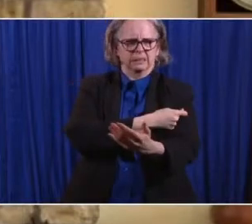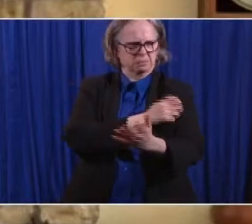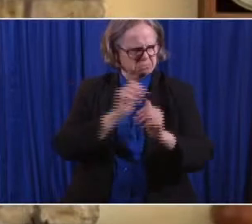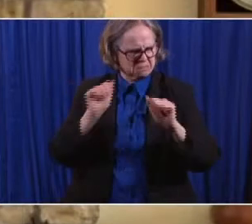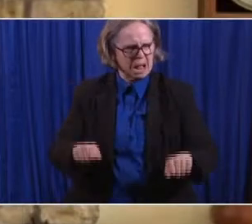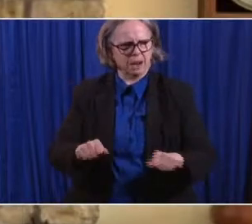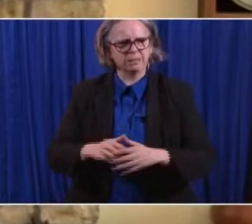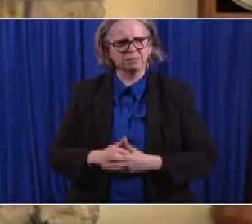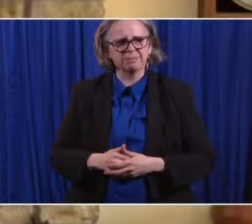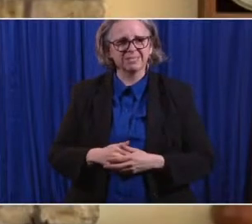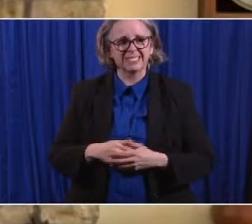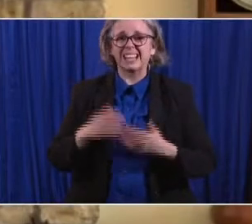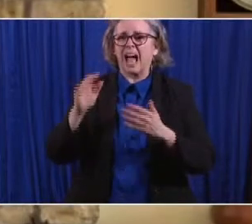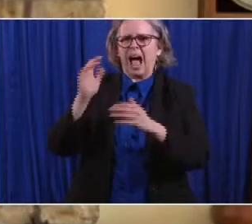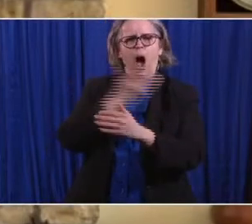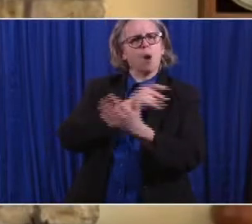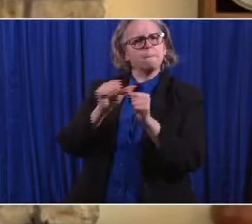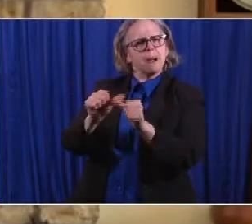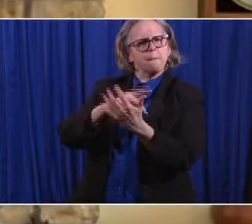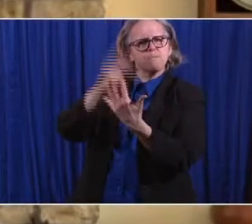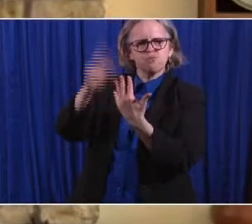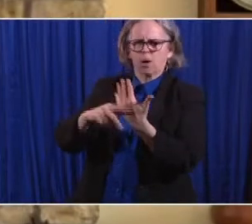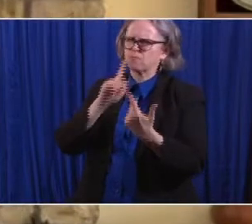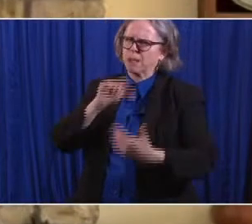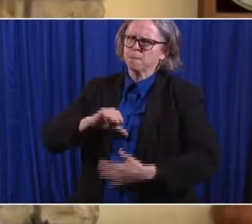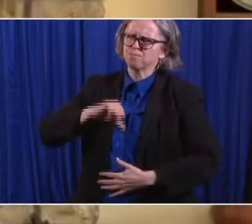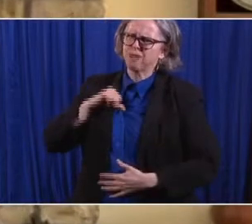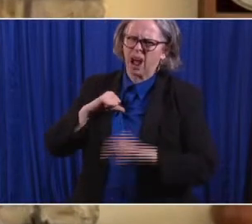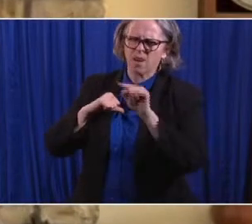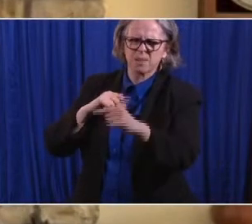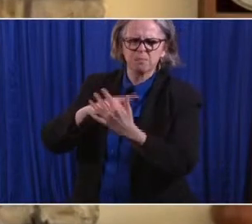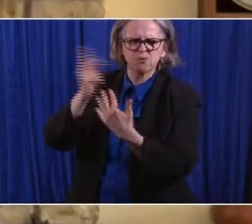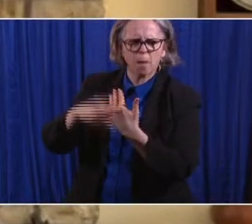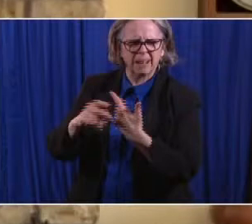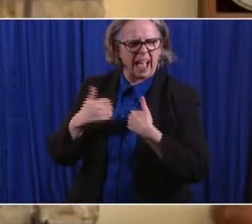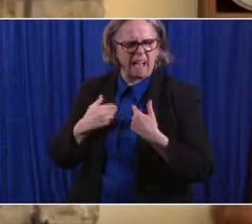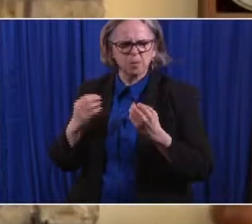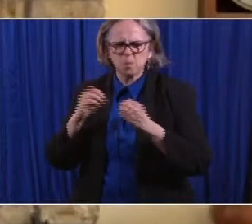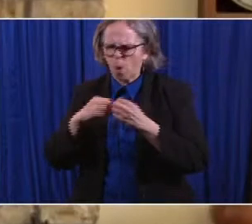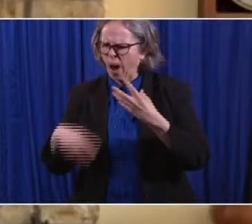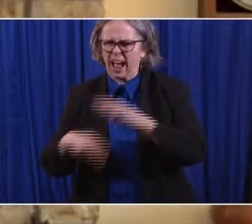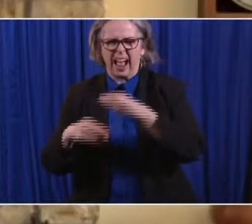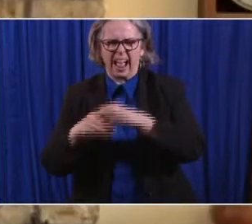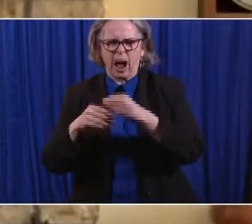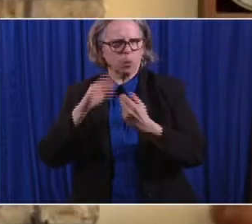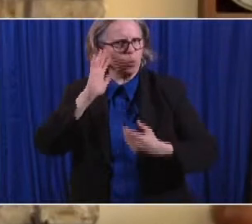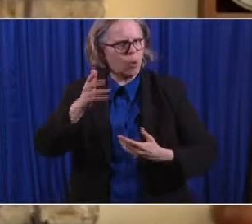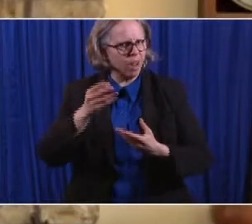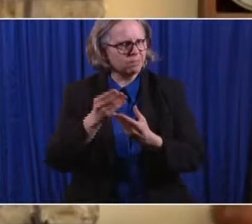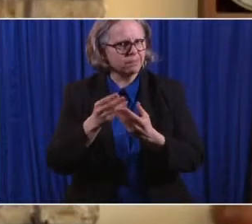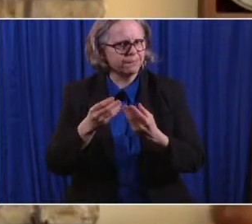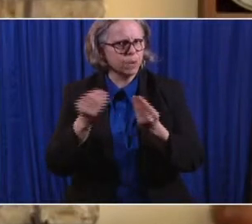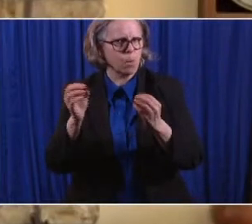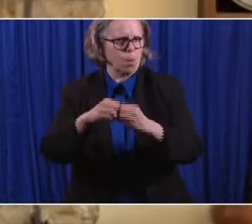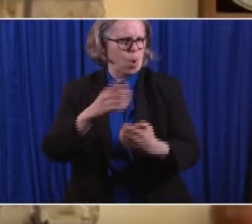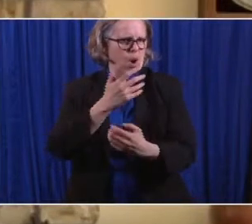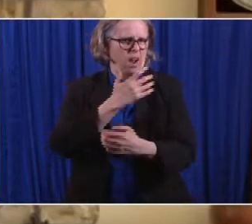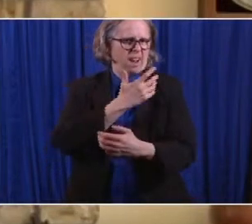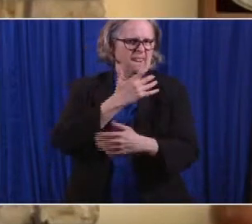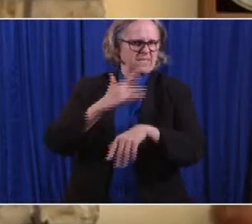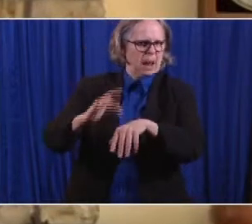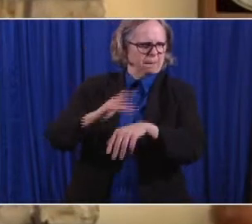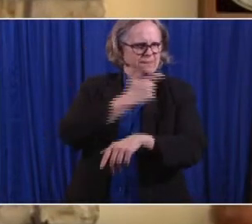of. It's not into full force yet, but it's moving towards that. And these nursing homes will